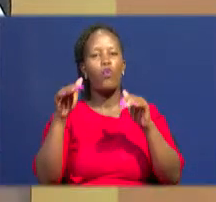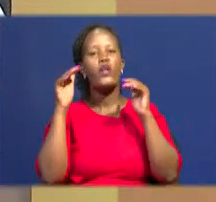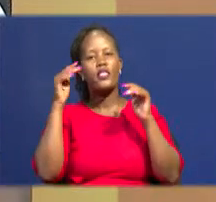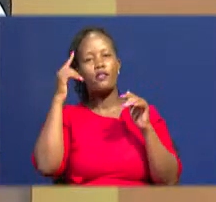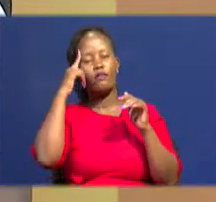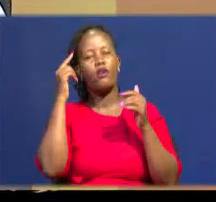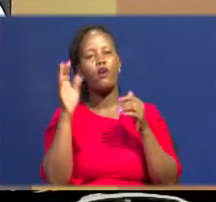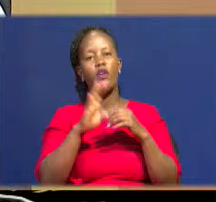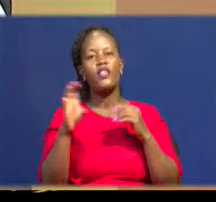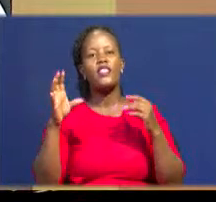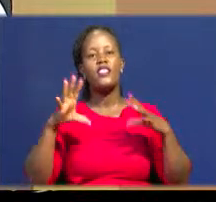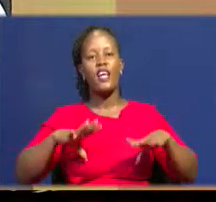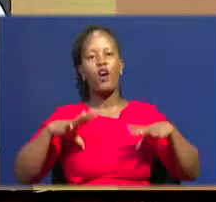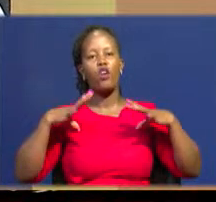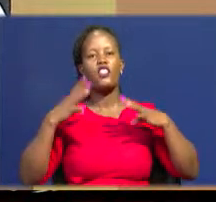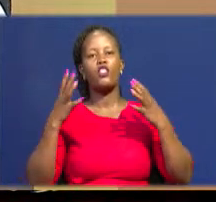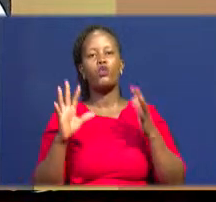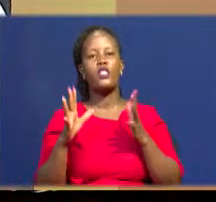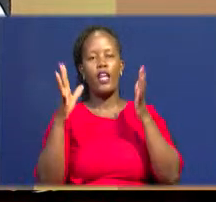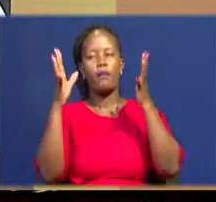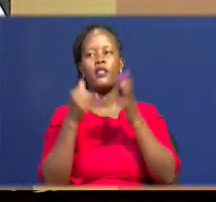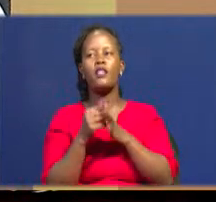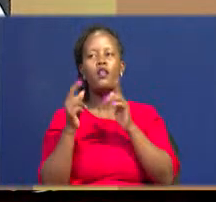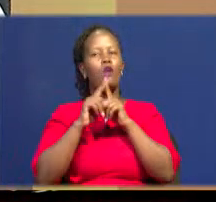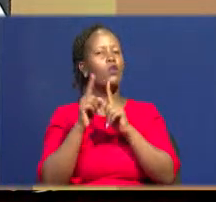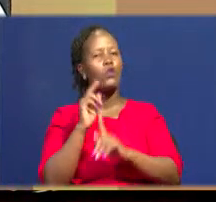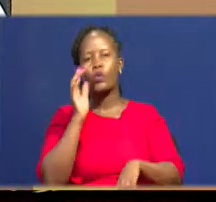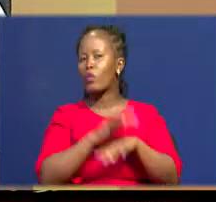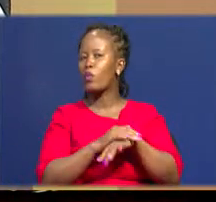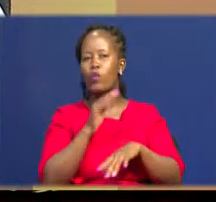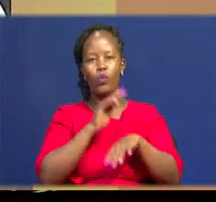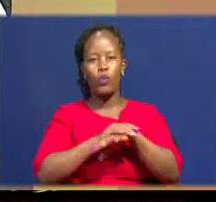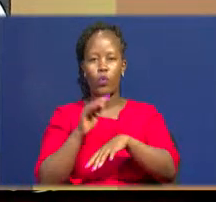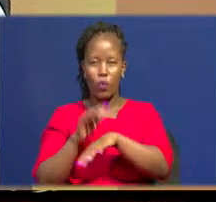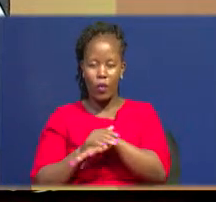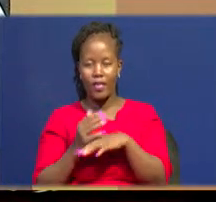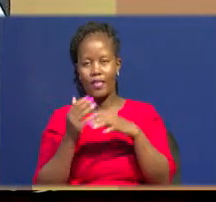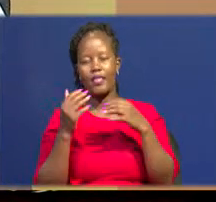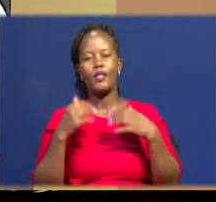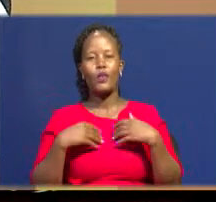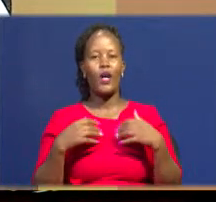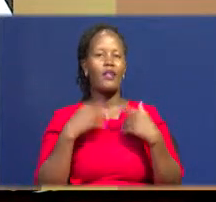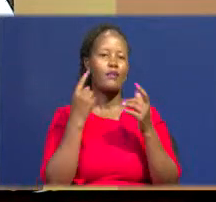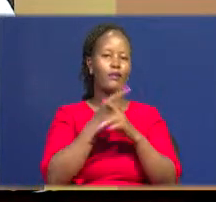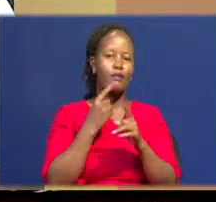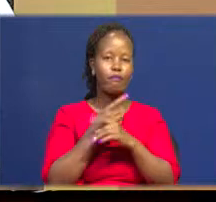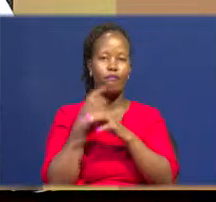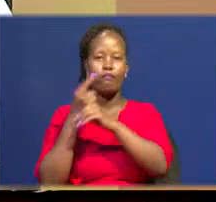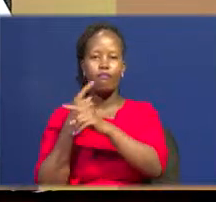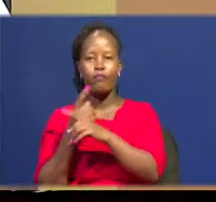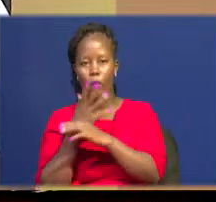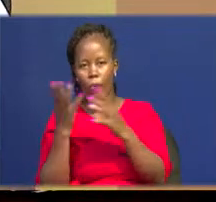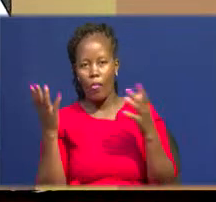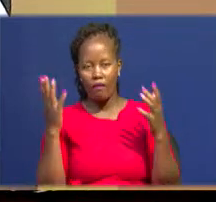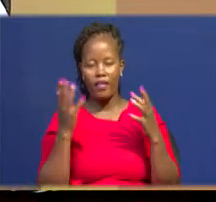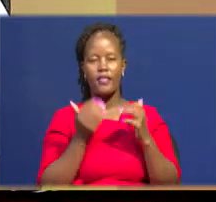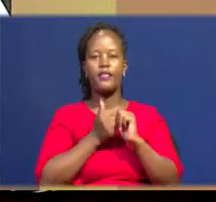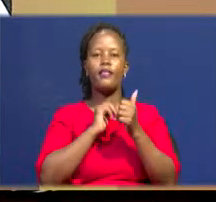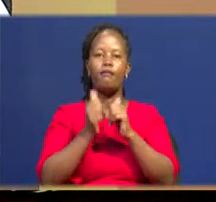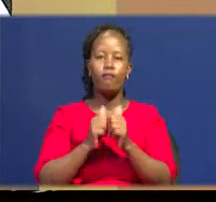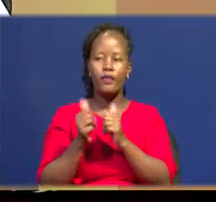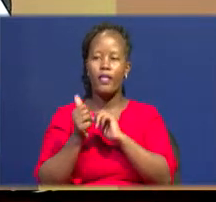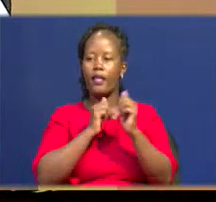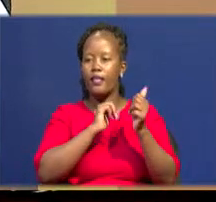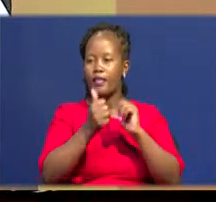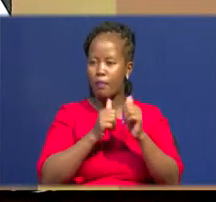to celebrate sports. It's also just something exciting to bring us all together. You know, sports is one of the ways that we can bring Kenyans